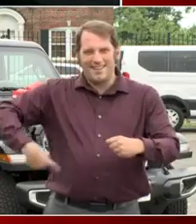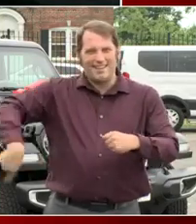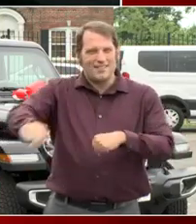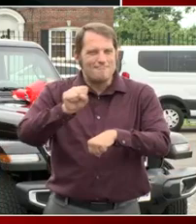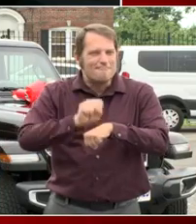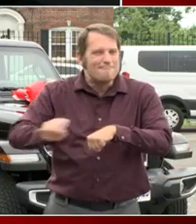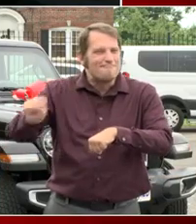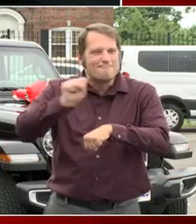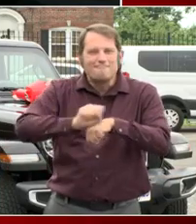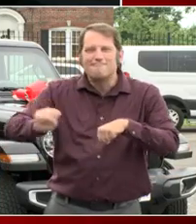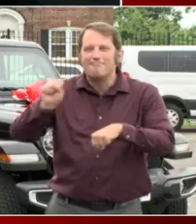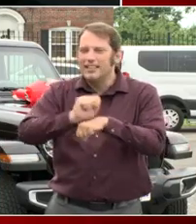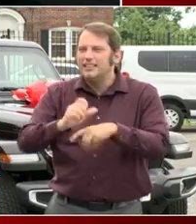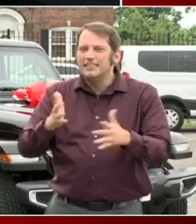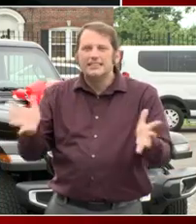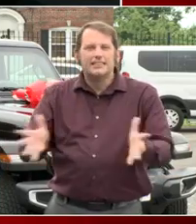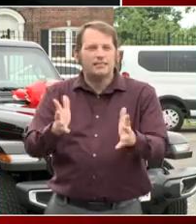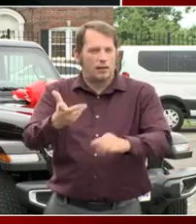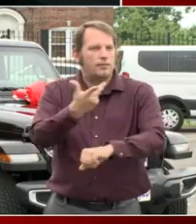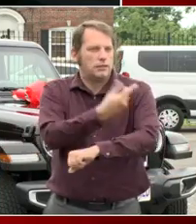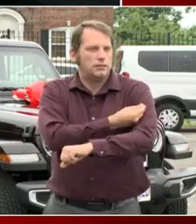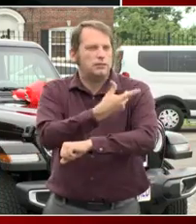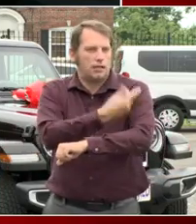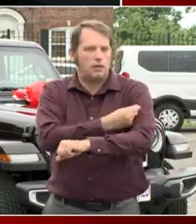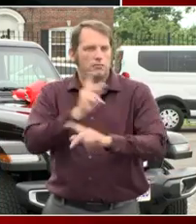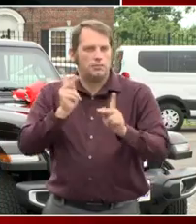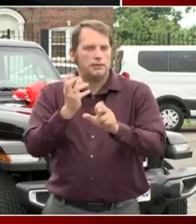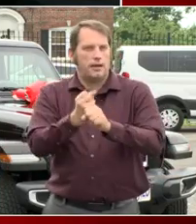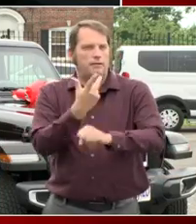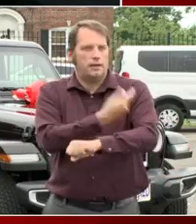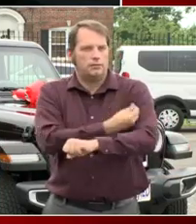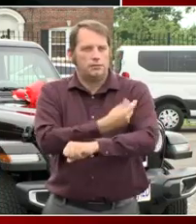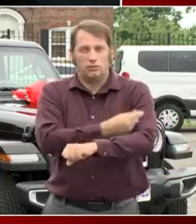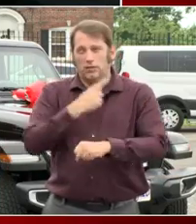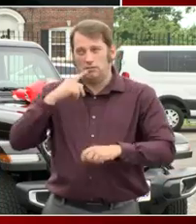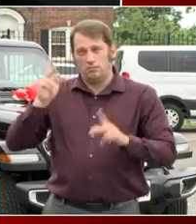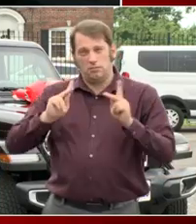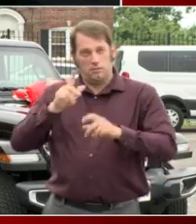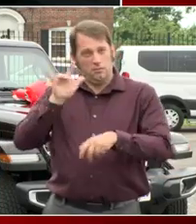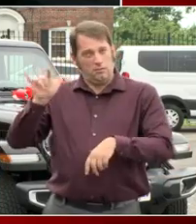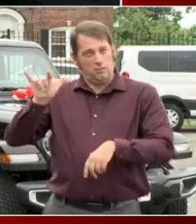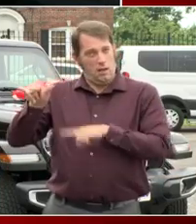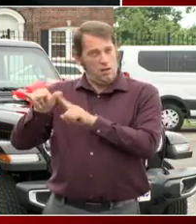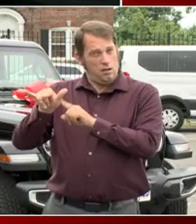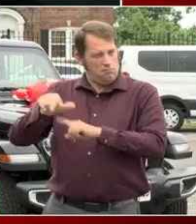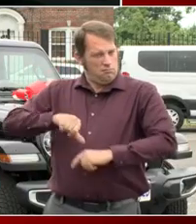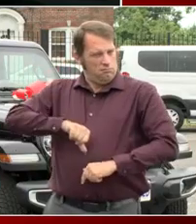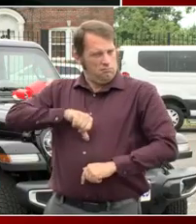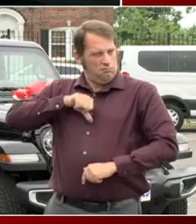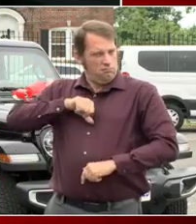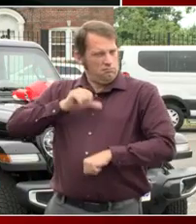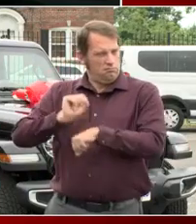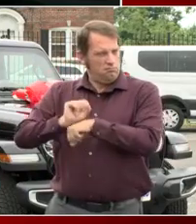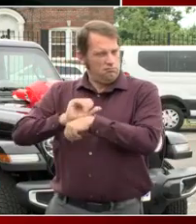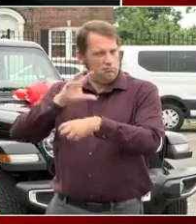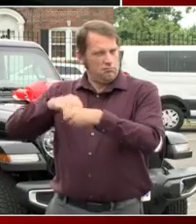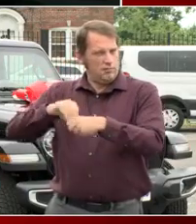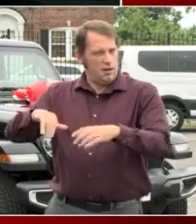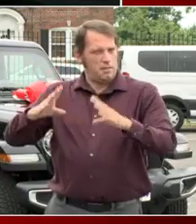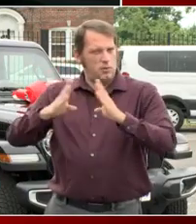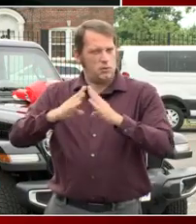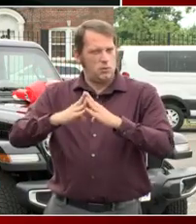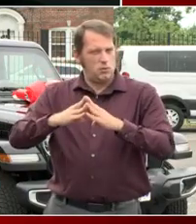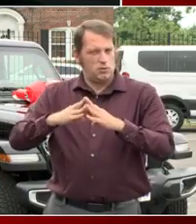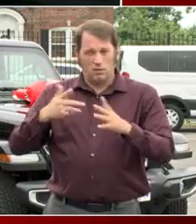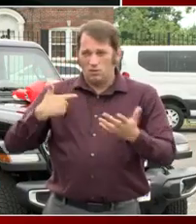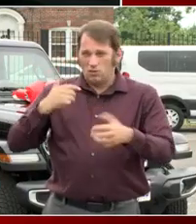American Airlines, we're a proud member of the business community here. We employ over 3,500 people here, and we're proud of the role we play in